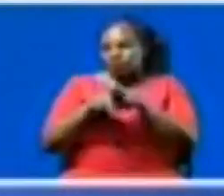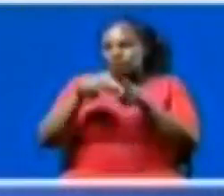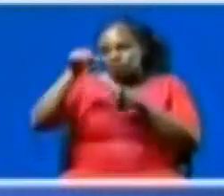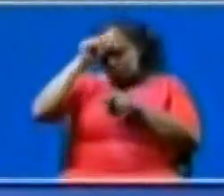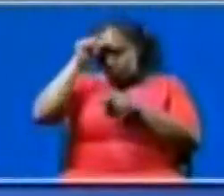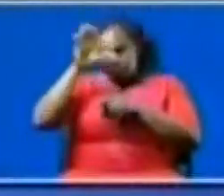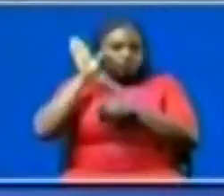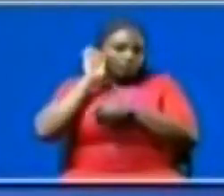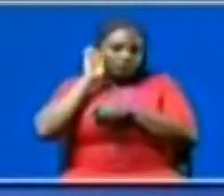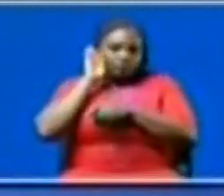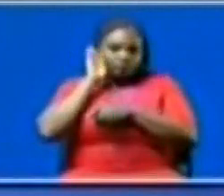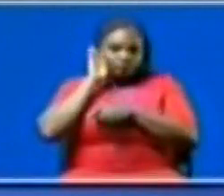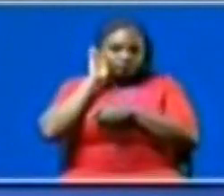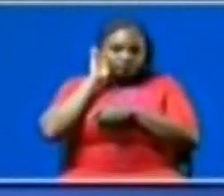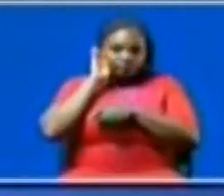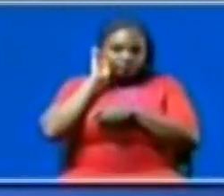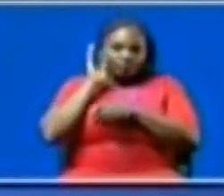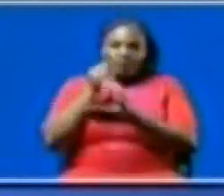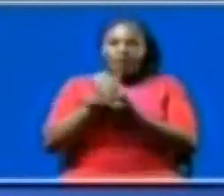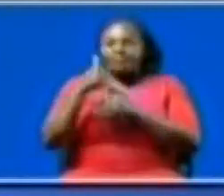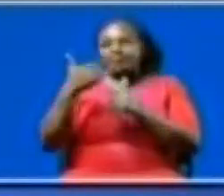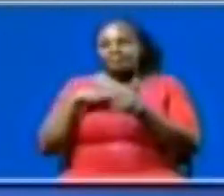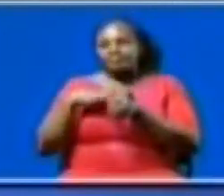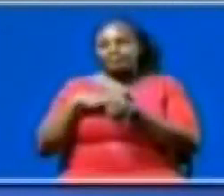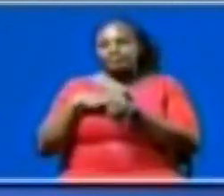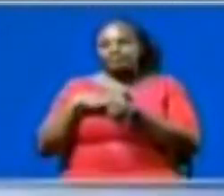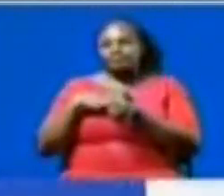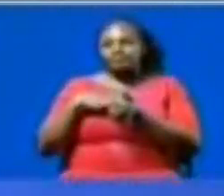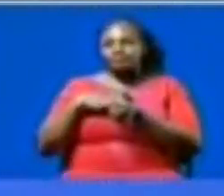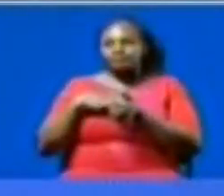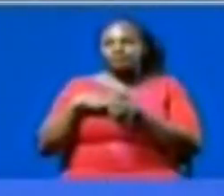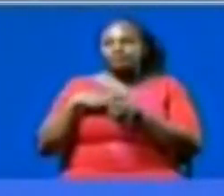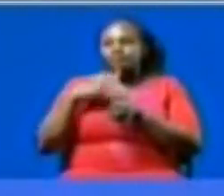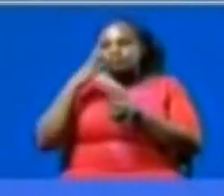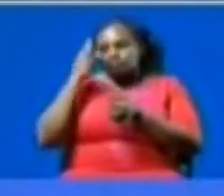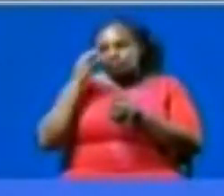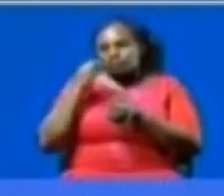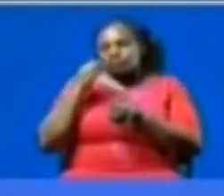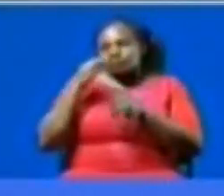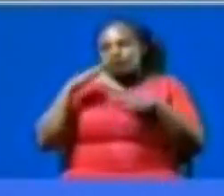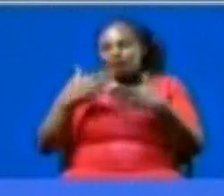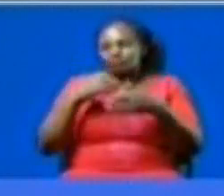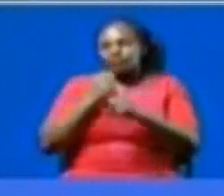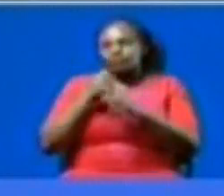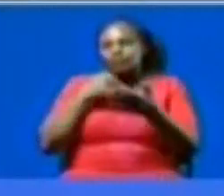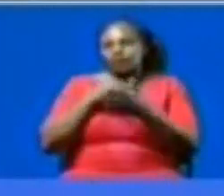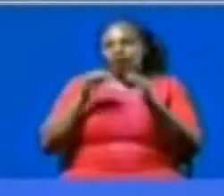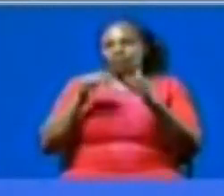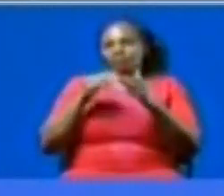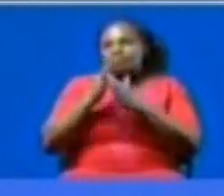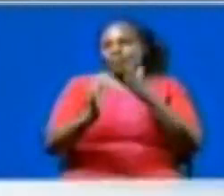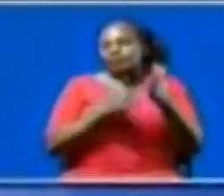government would hear our cry. No regret at all, because I'm helping someone else. But I'm definitely nervous, because I don't know how it will plan out, really.